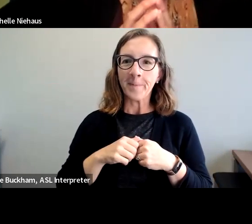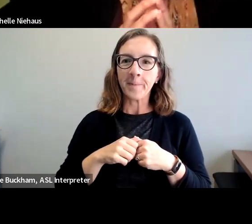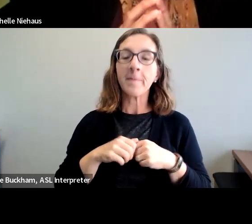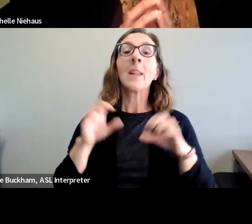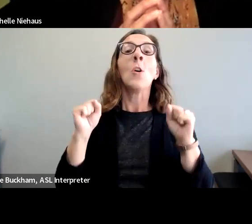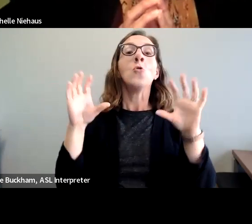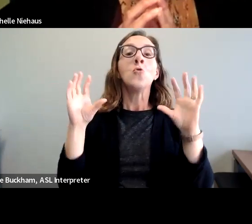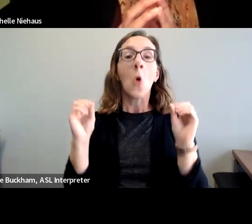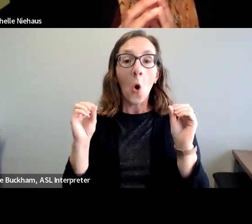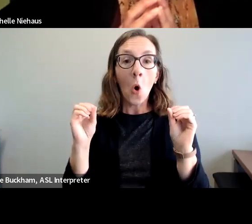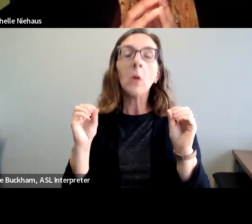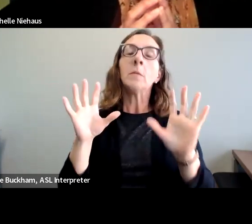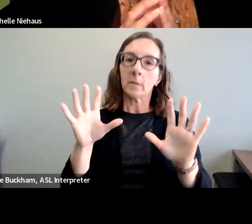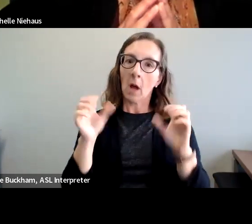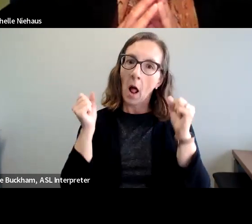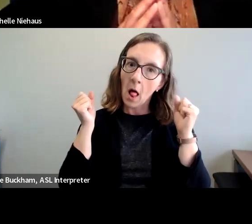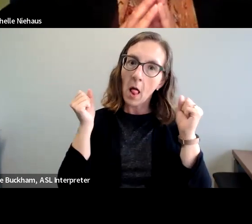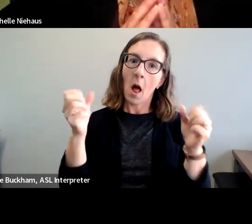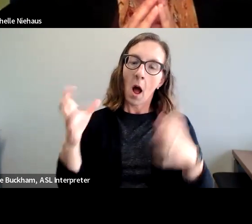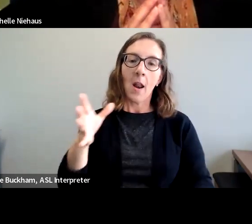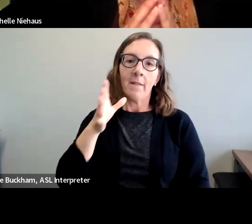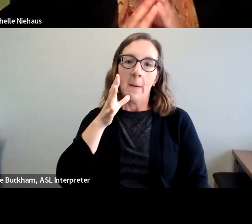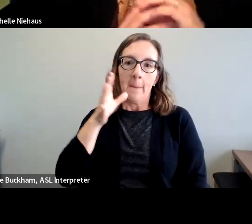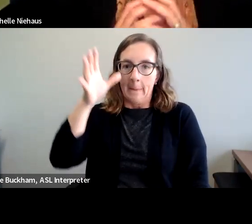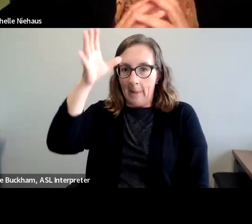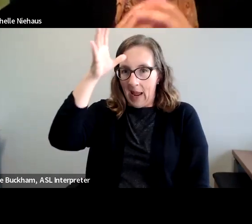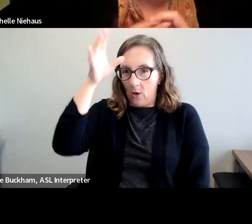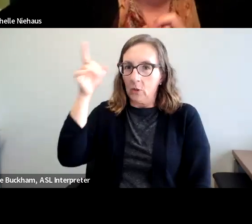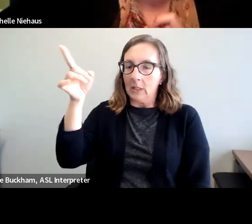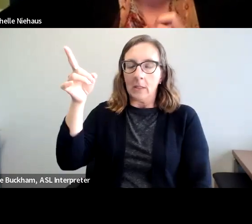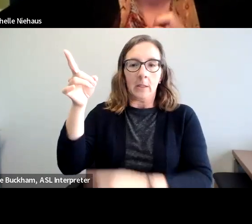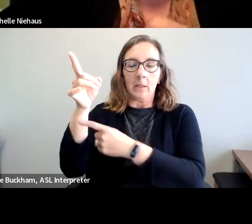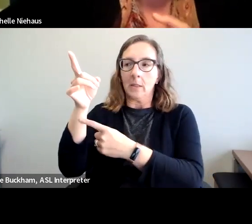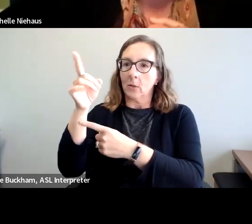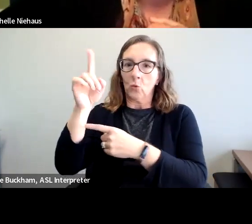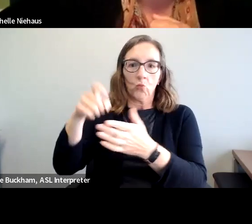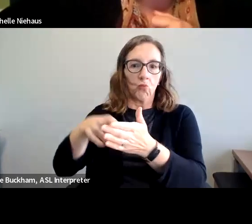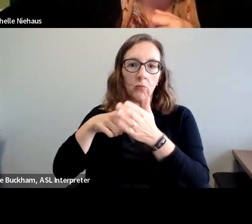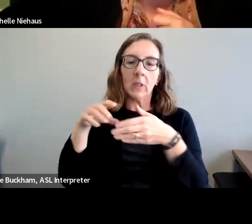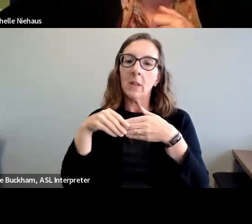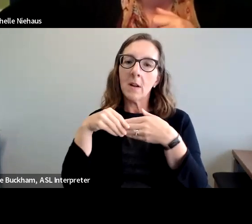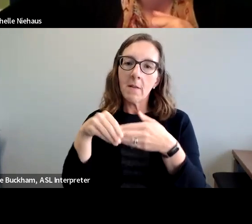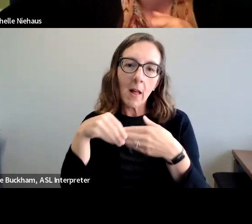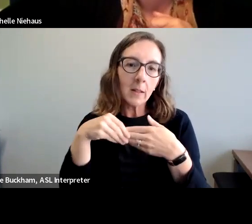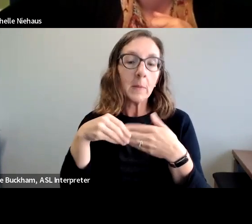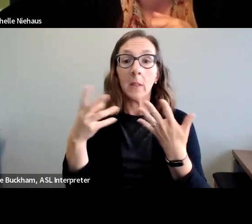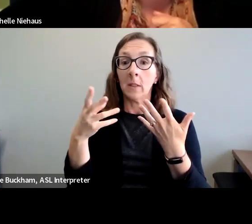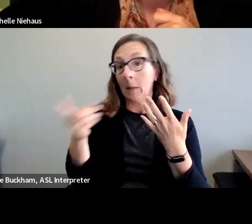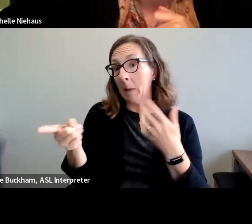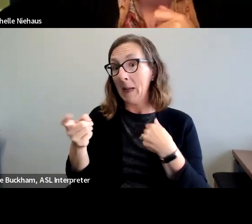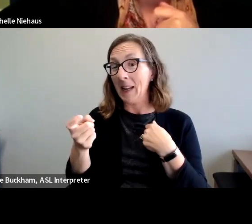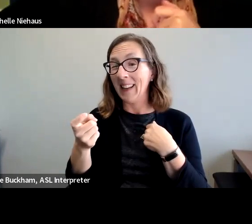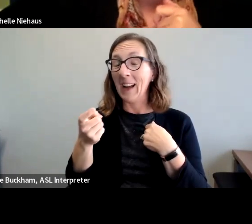So a lot of parenting is also that flexibility, the workarounds, whether it's using Bluetooth while you're driving